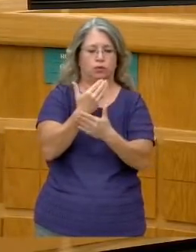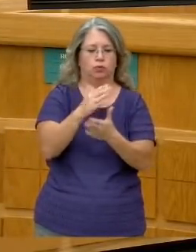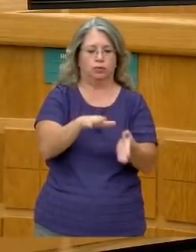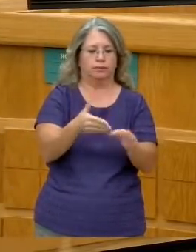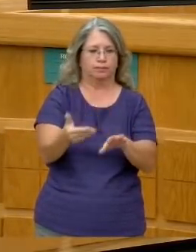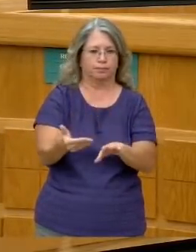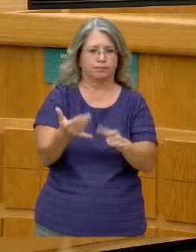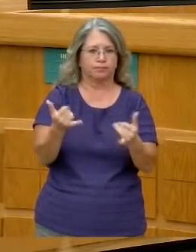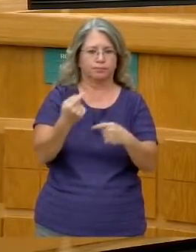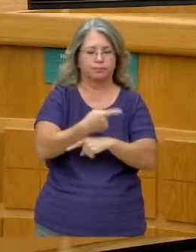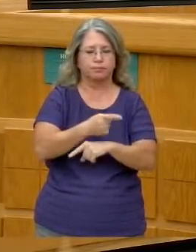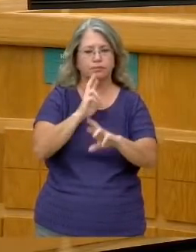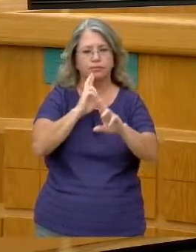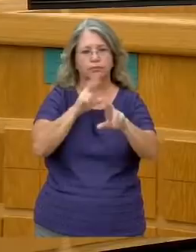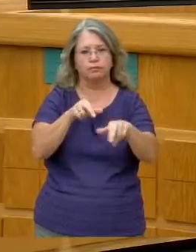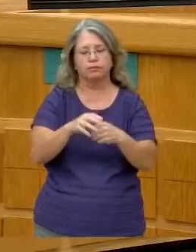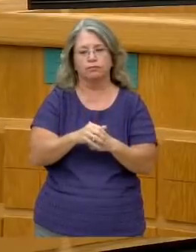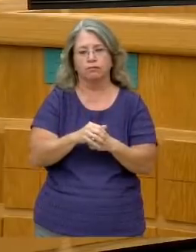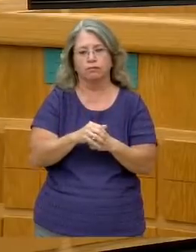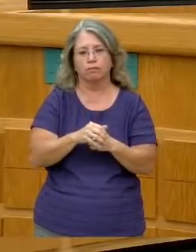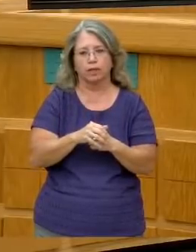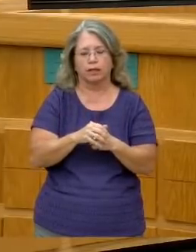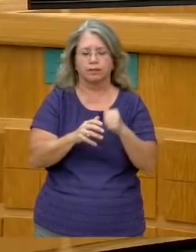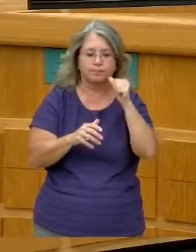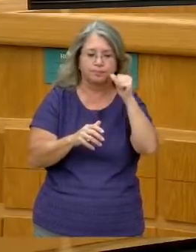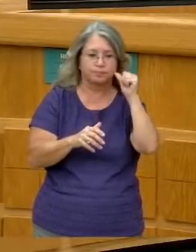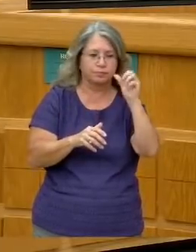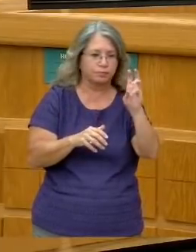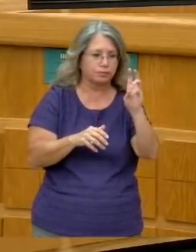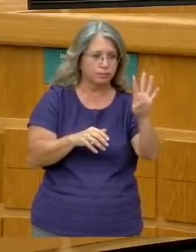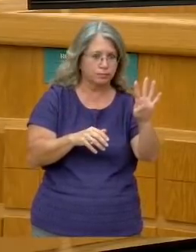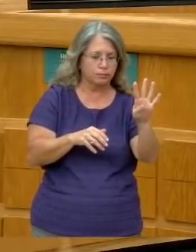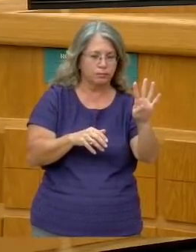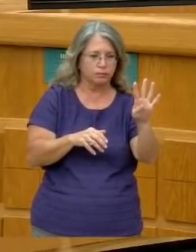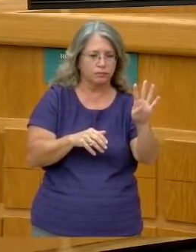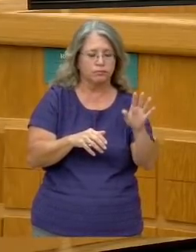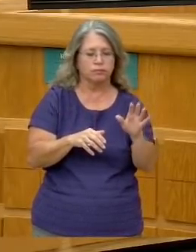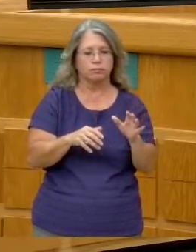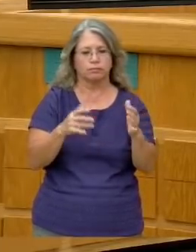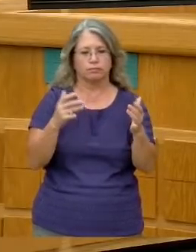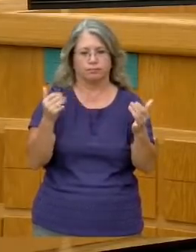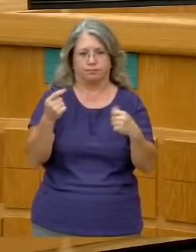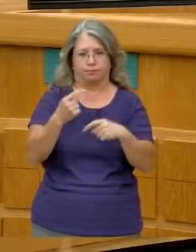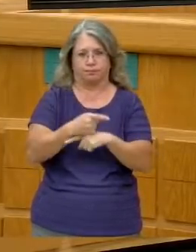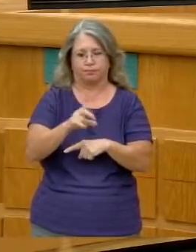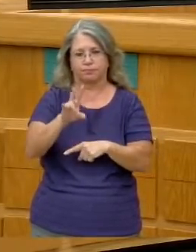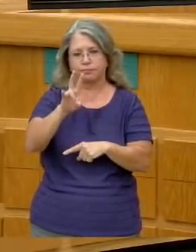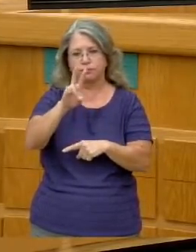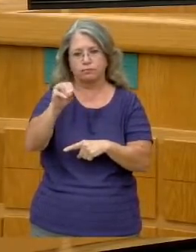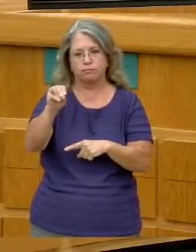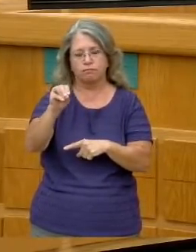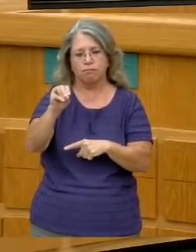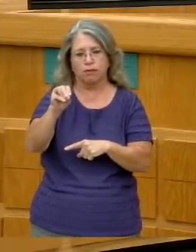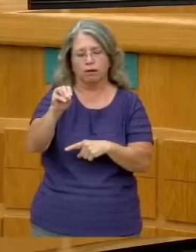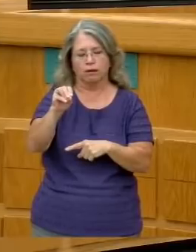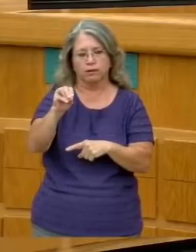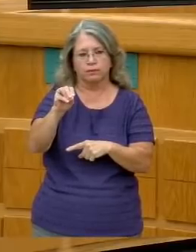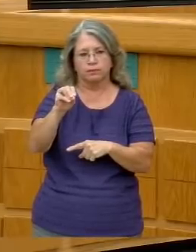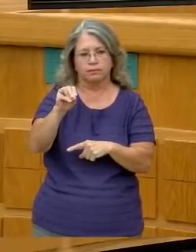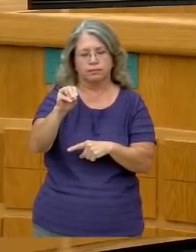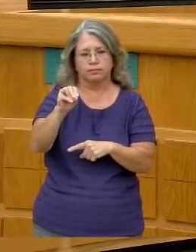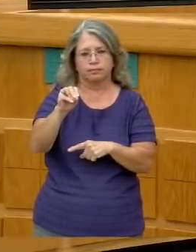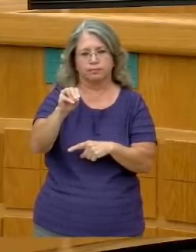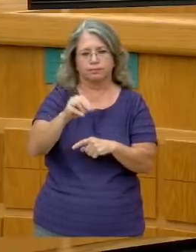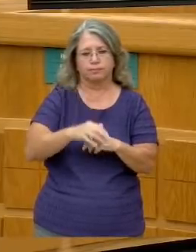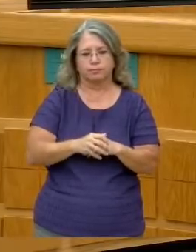have been reported. So yesterday we were at 64 deaths, and today we're at 76 additional have